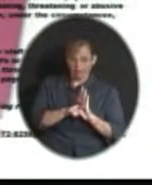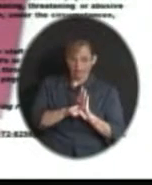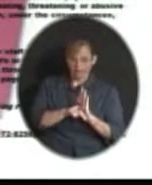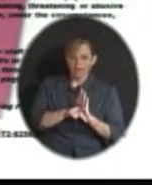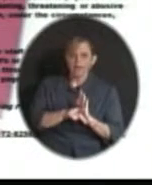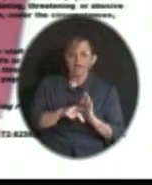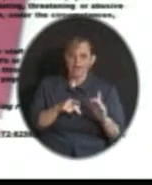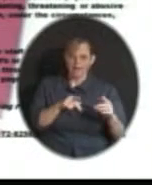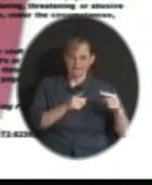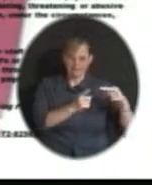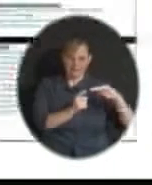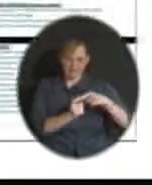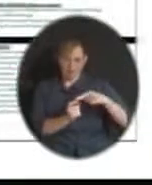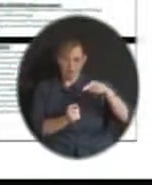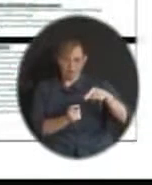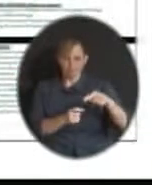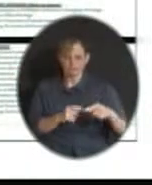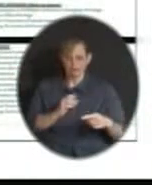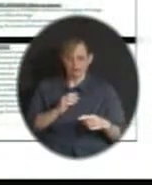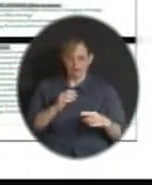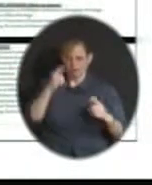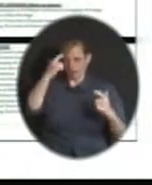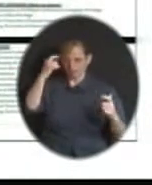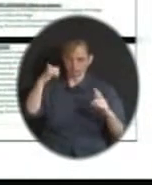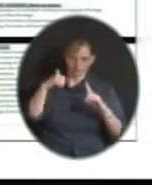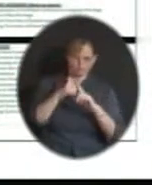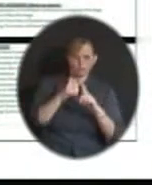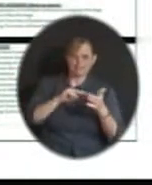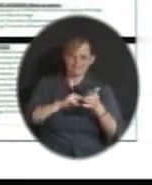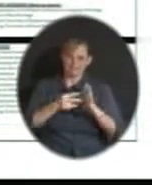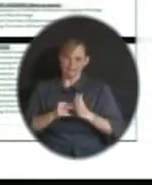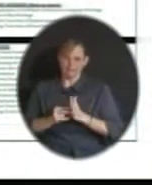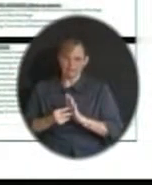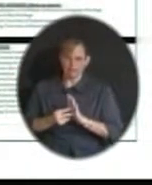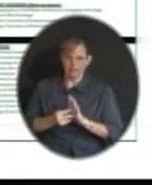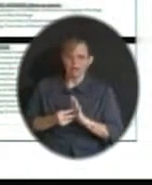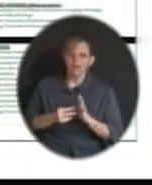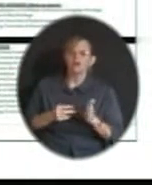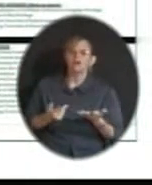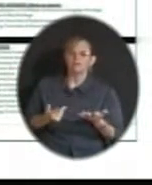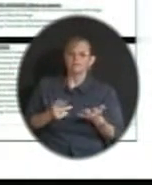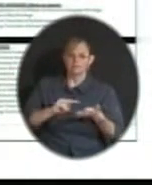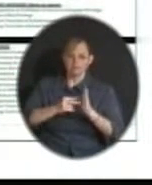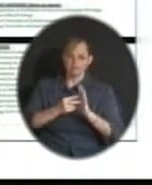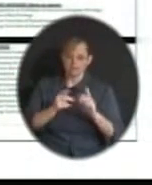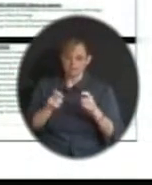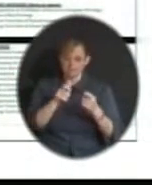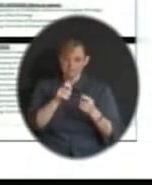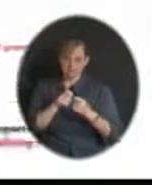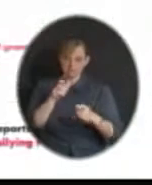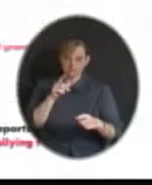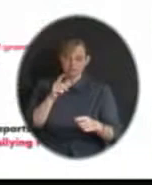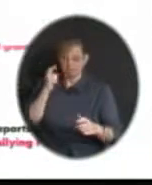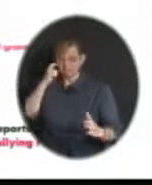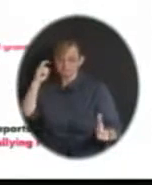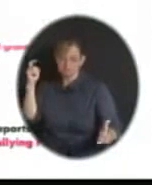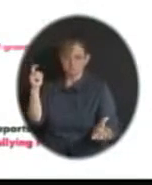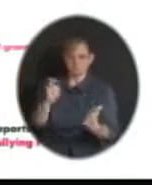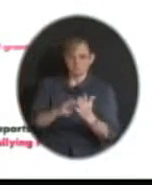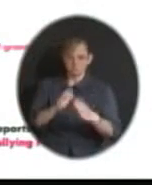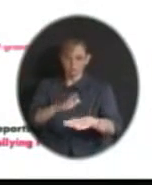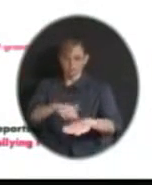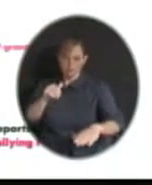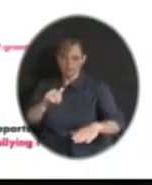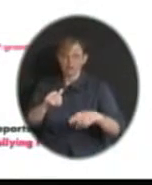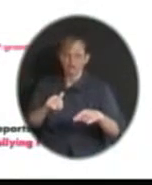arrow's pointing to it, our bullying definition. There again is bullying specifically called out in our code of student conduct.